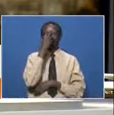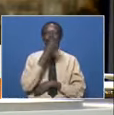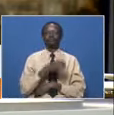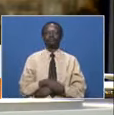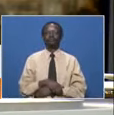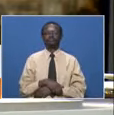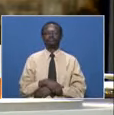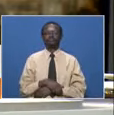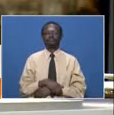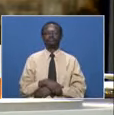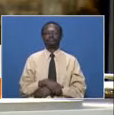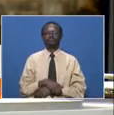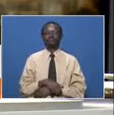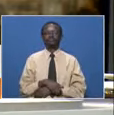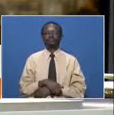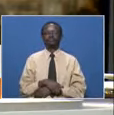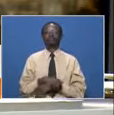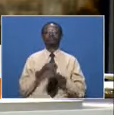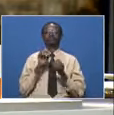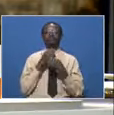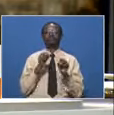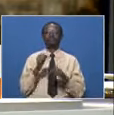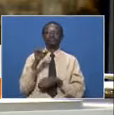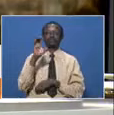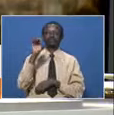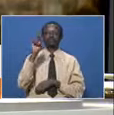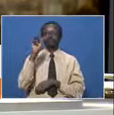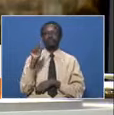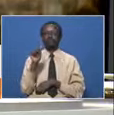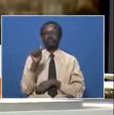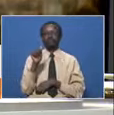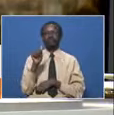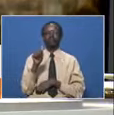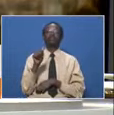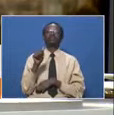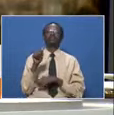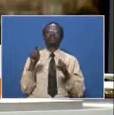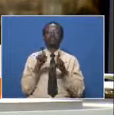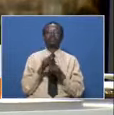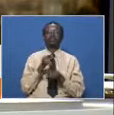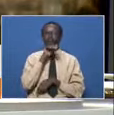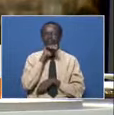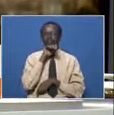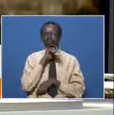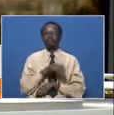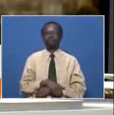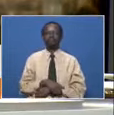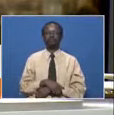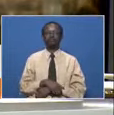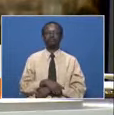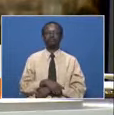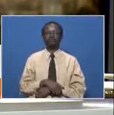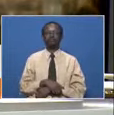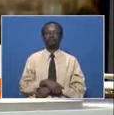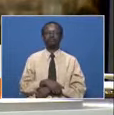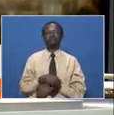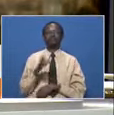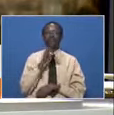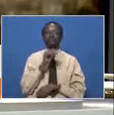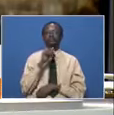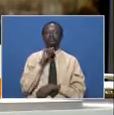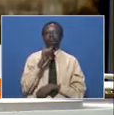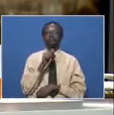It won't be. It won't be Oka candidate. Yes, but it just, will not be Raila okay. candidate. But the problem question and it's is. Not because.